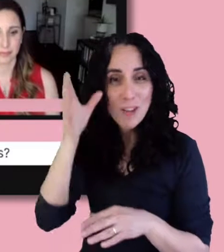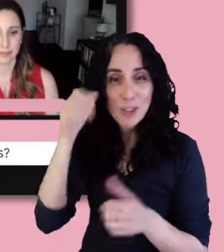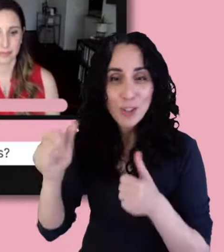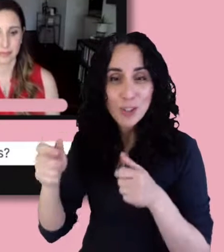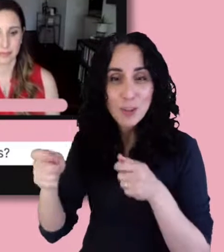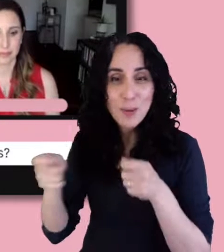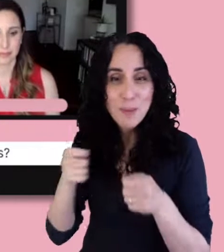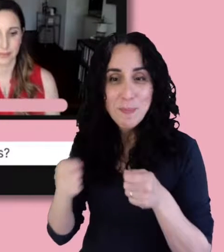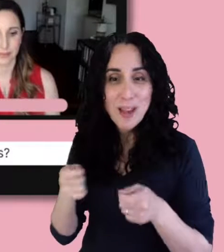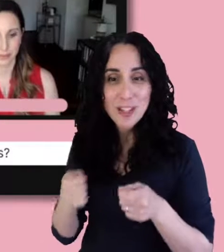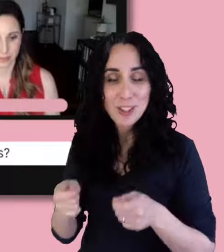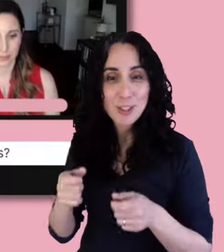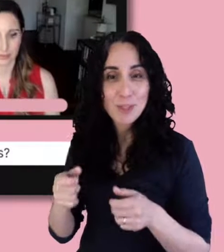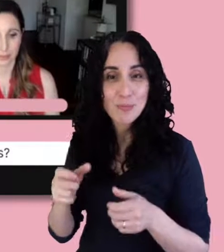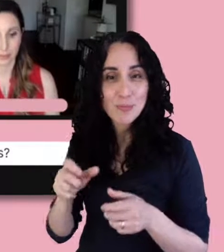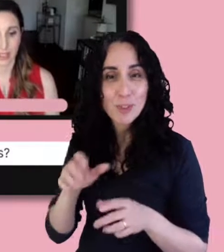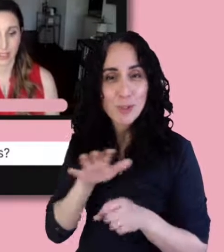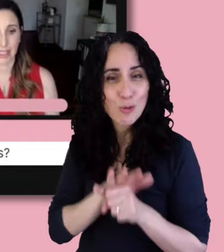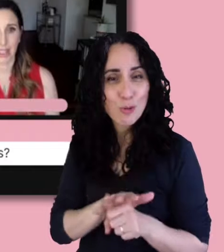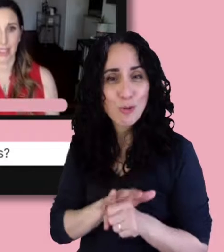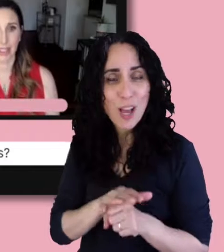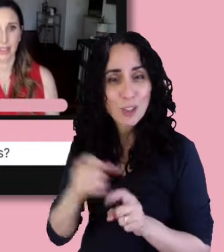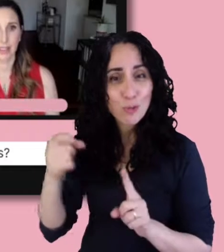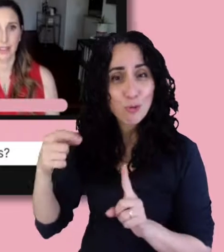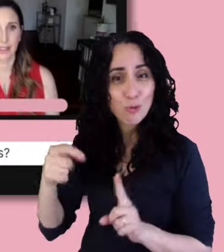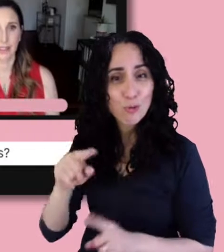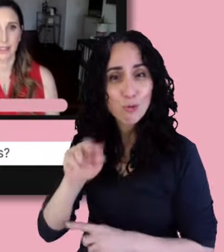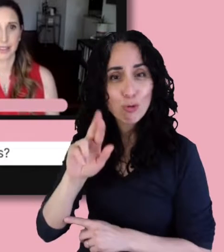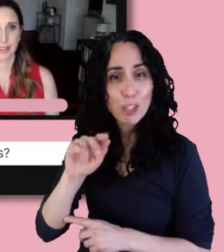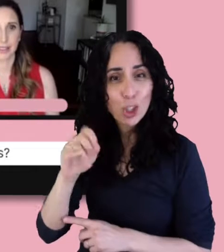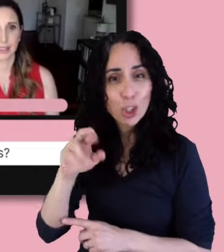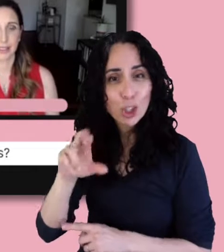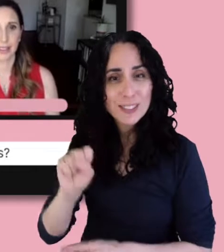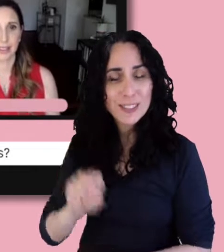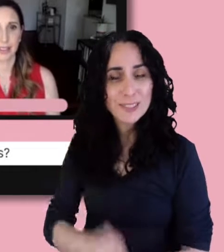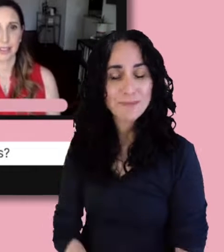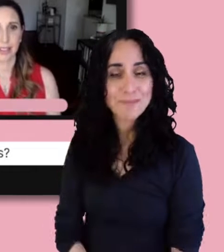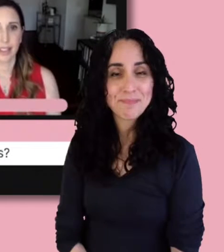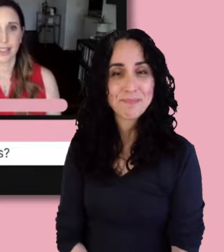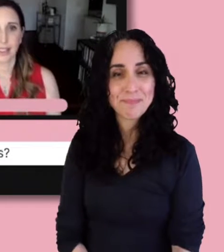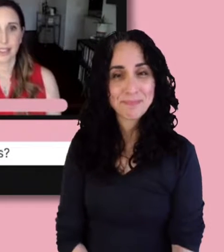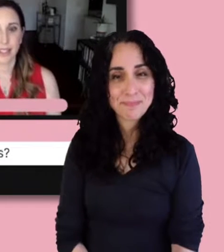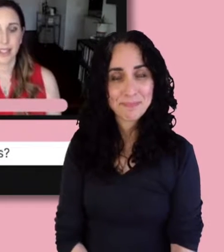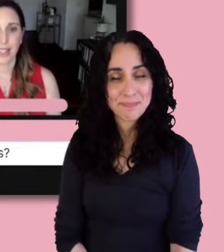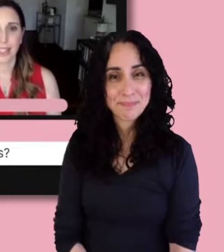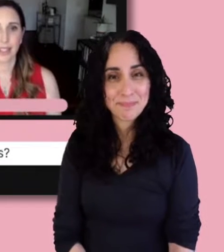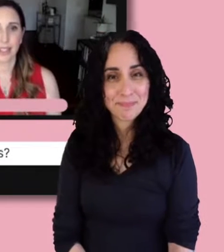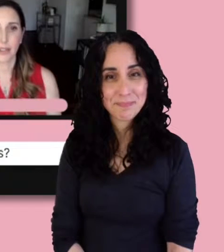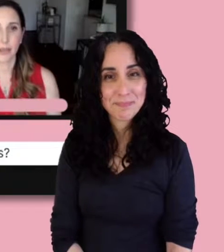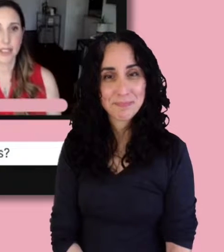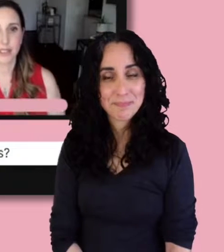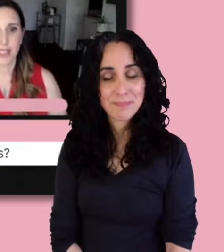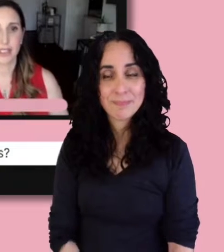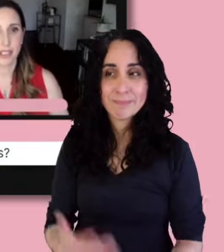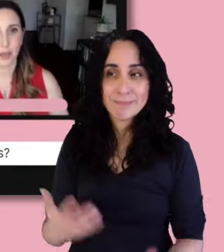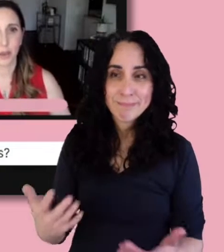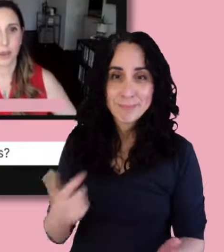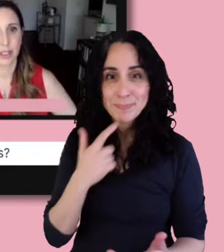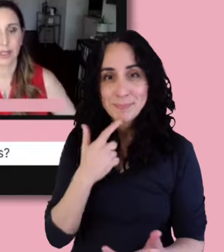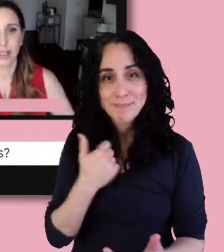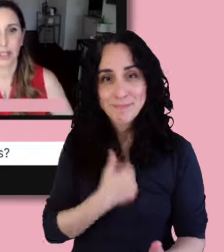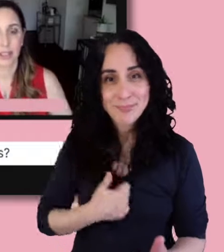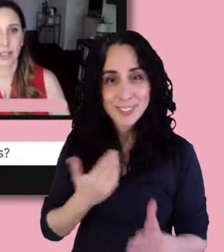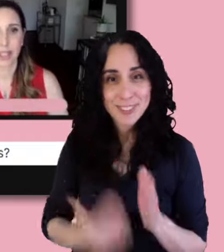stress triggers? That's a great question. I was going to lead to our last one, but go right ahead. Yeah, and at the risk of sounding like a